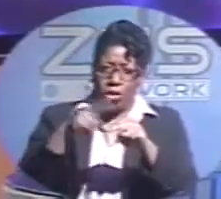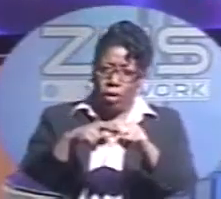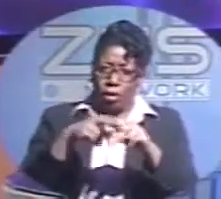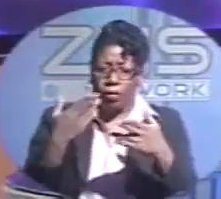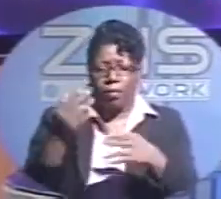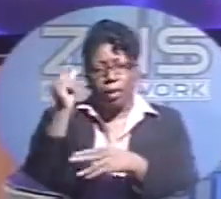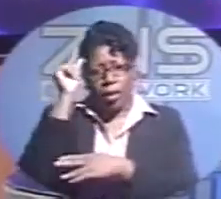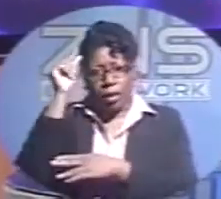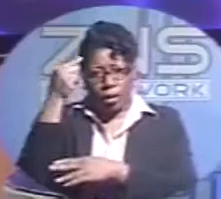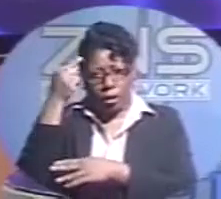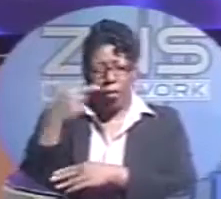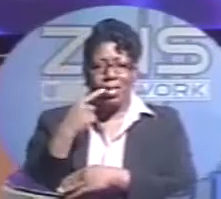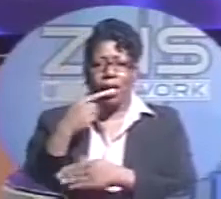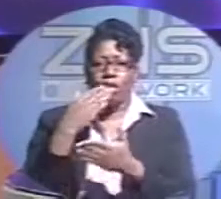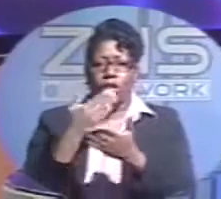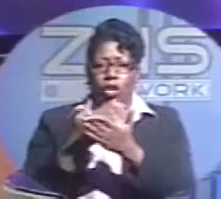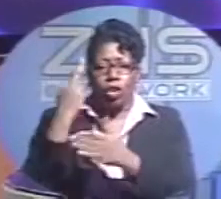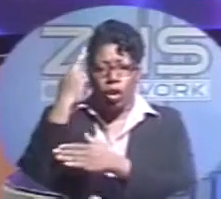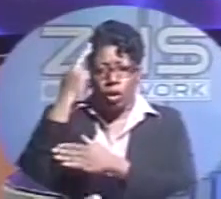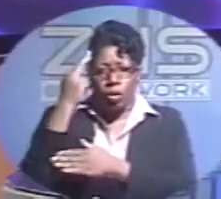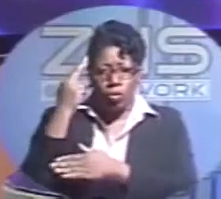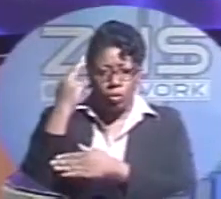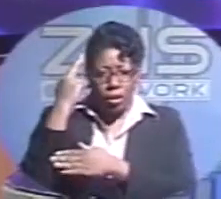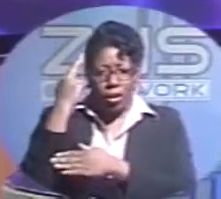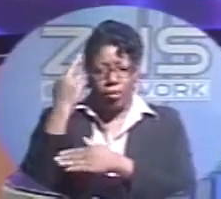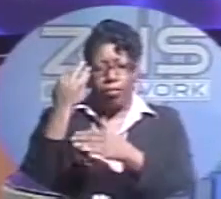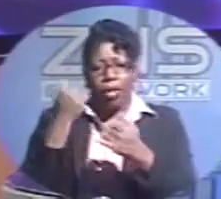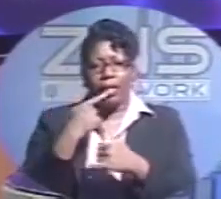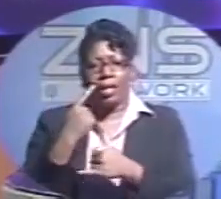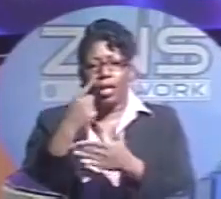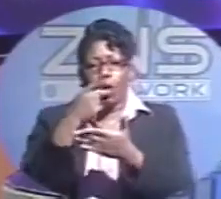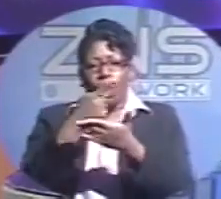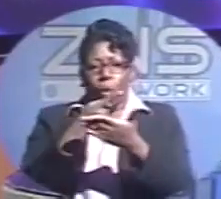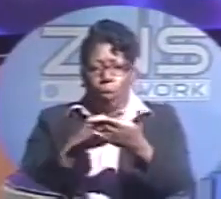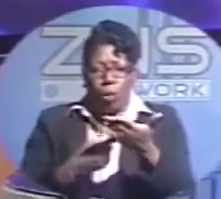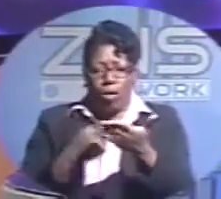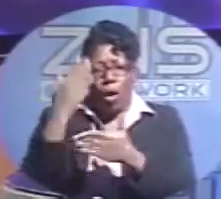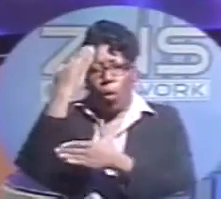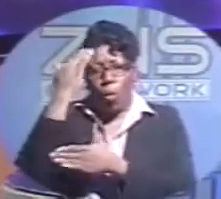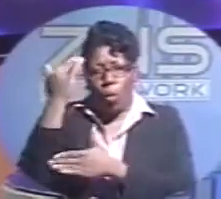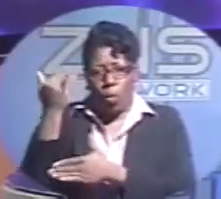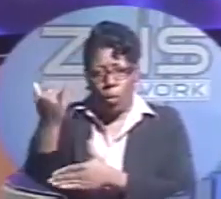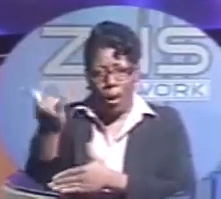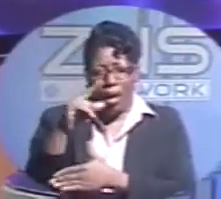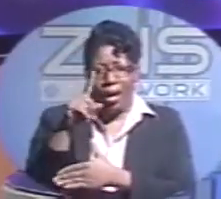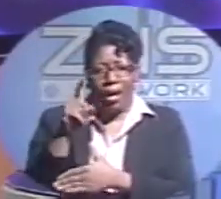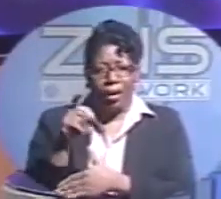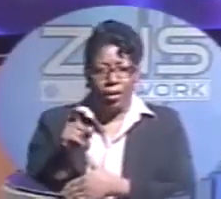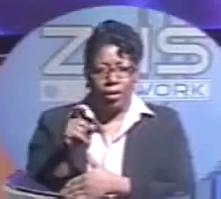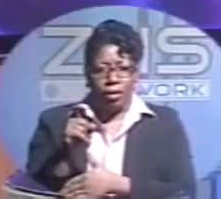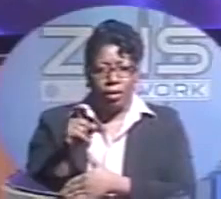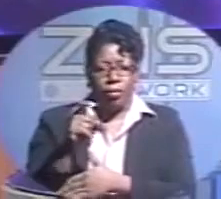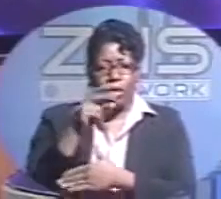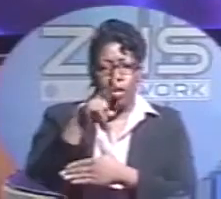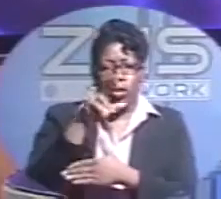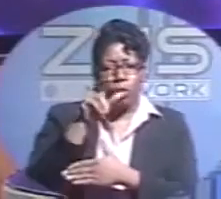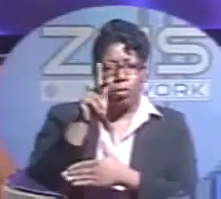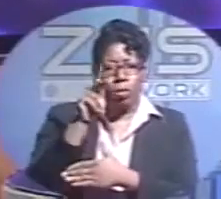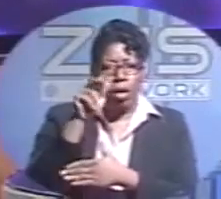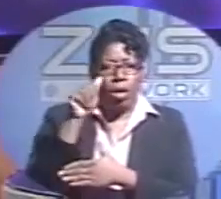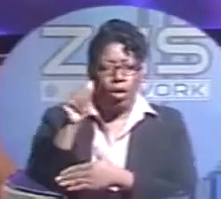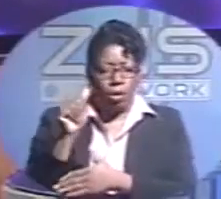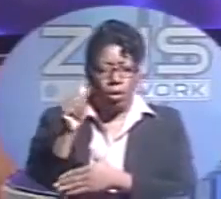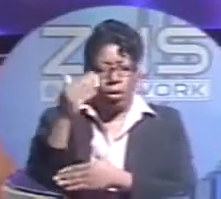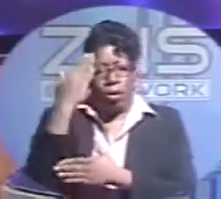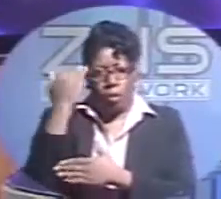good reason. In this report, Janae Noel Ferguson tells us what reasons Cable Bahamas has forwarded to IRCA for the increases they're